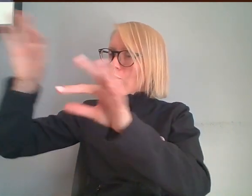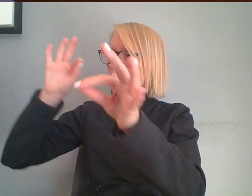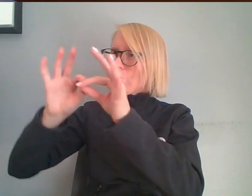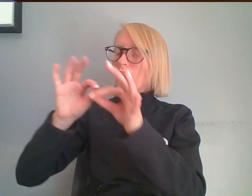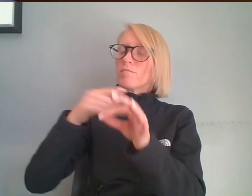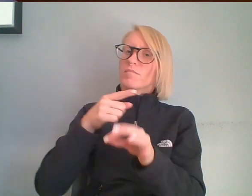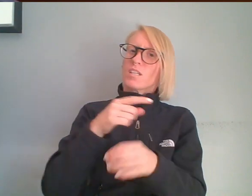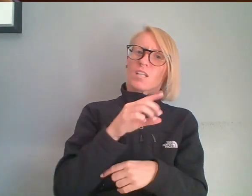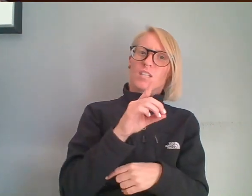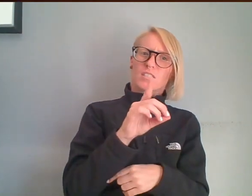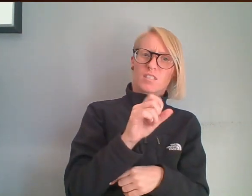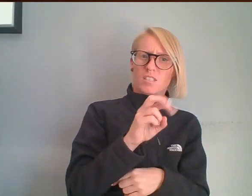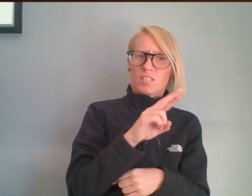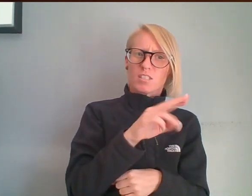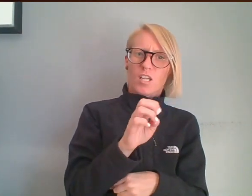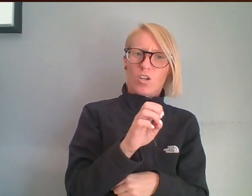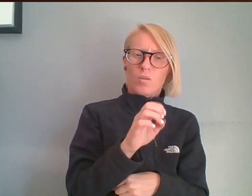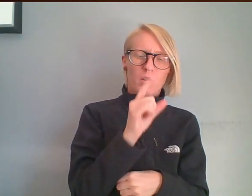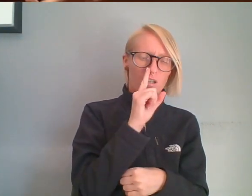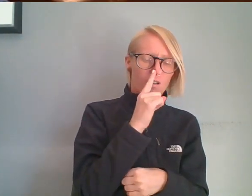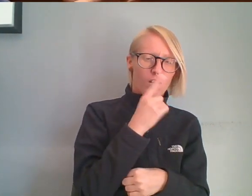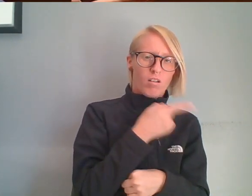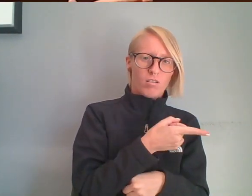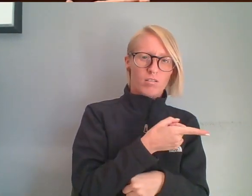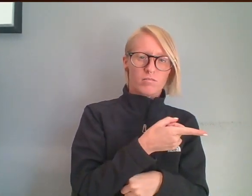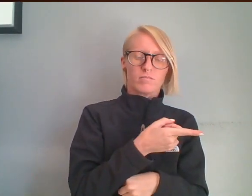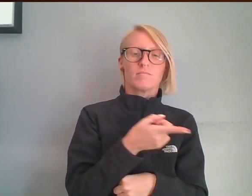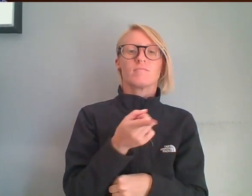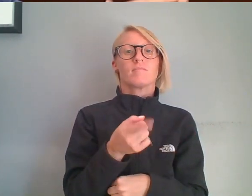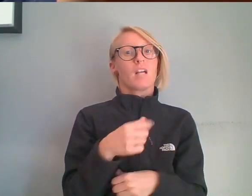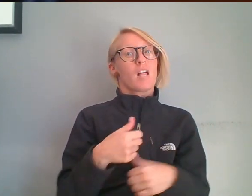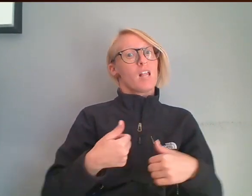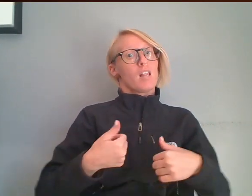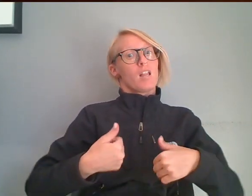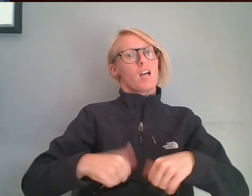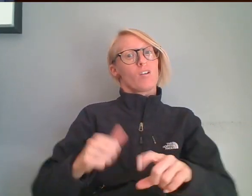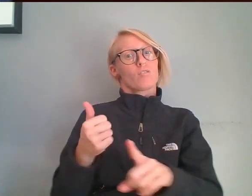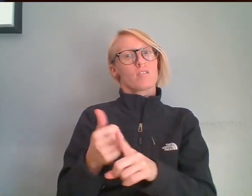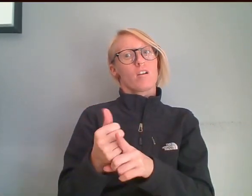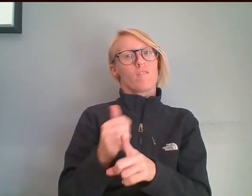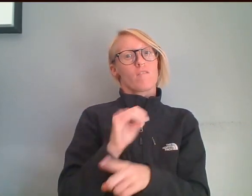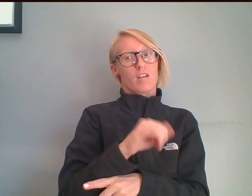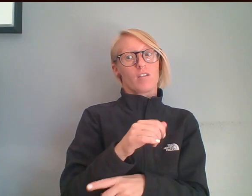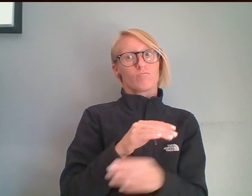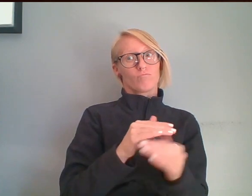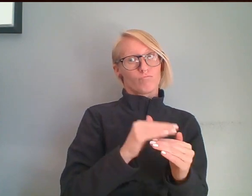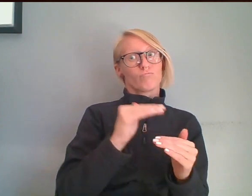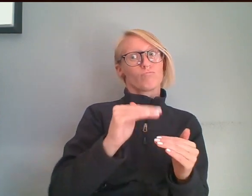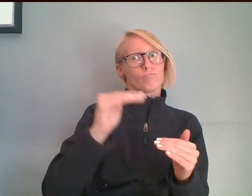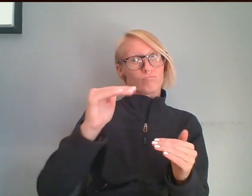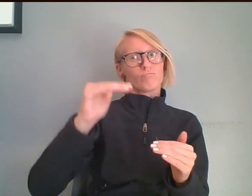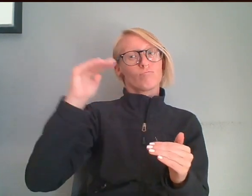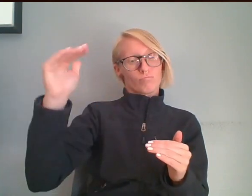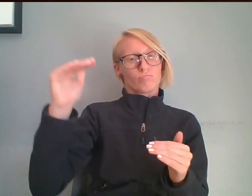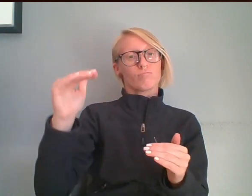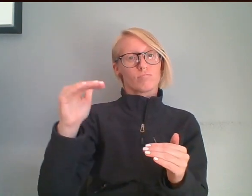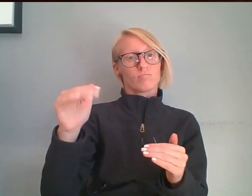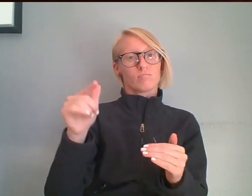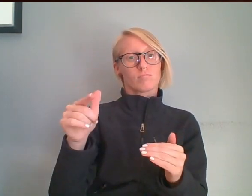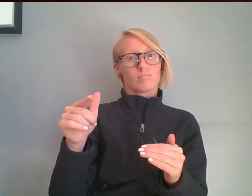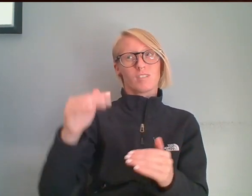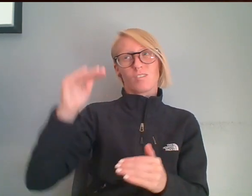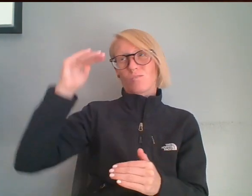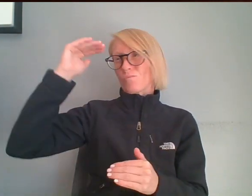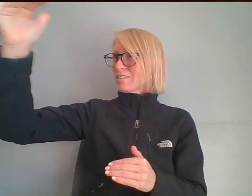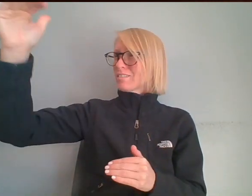dull. And if you dare to be dull and allow yourself that, you will reach that greatness. It's when you set